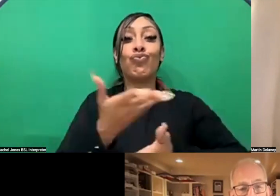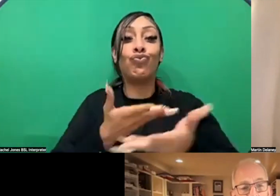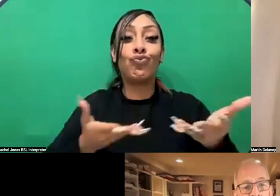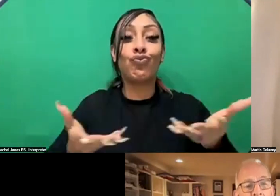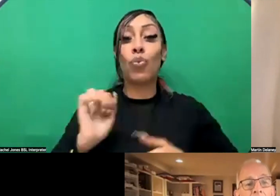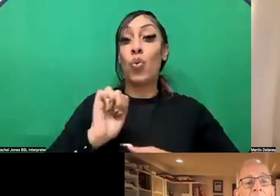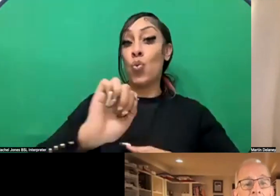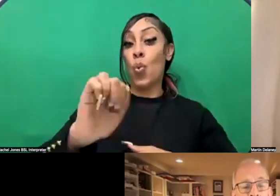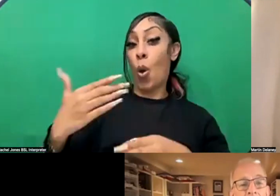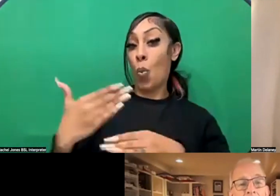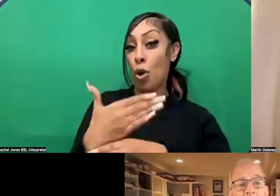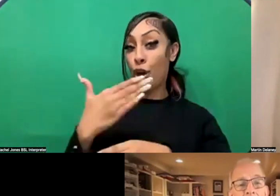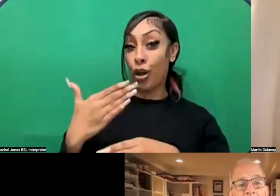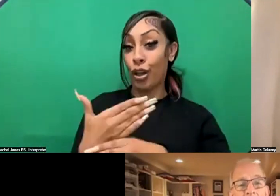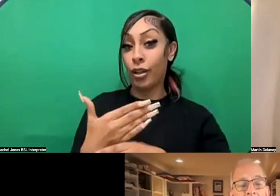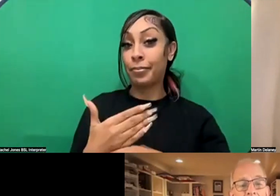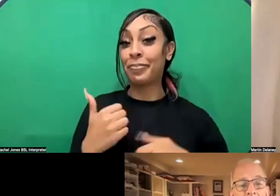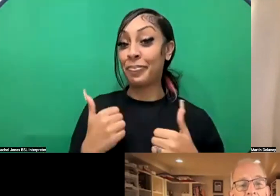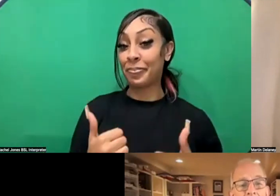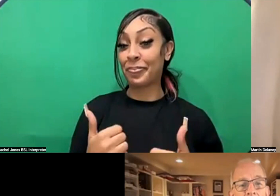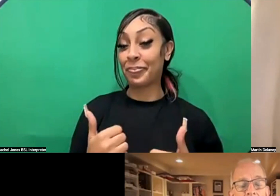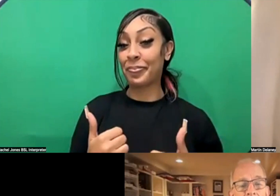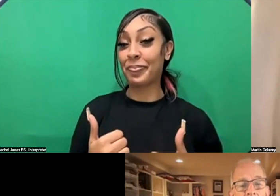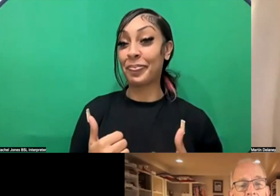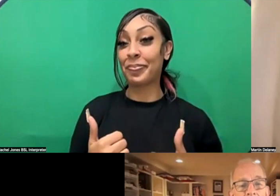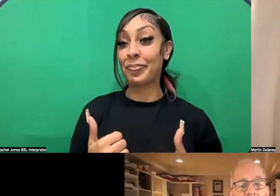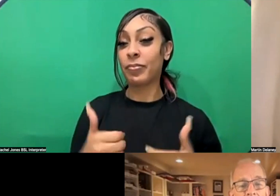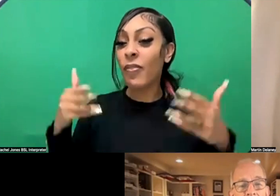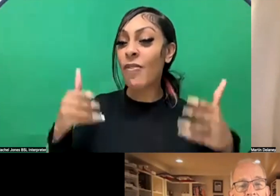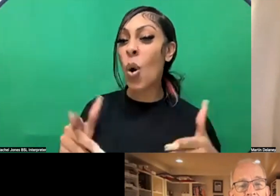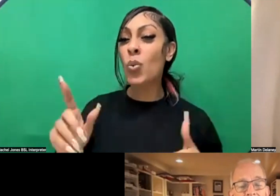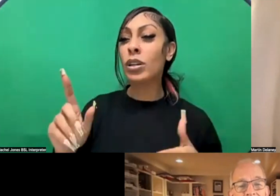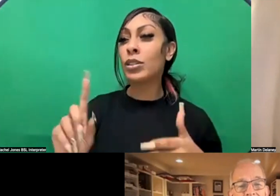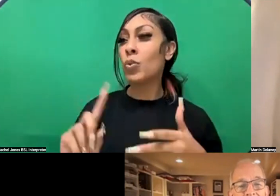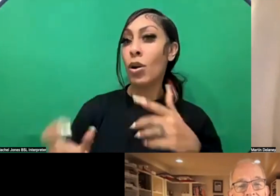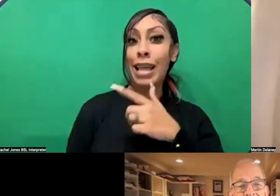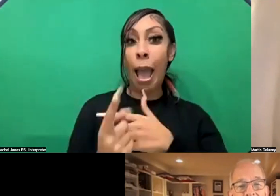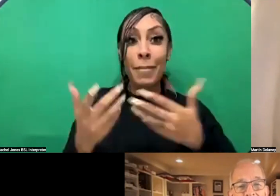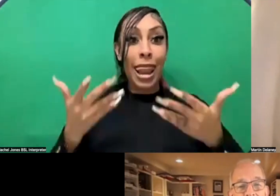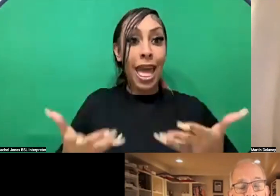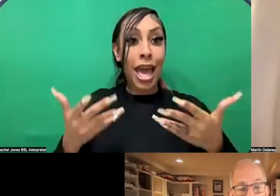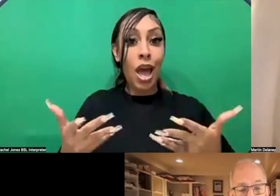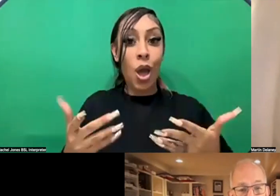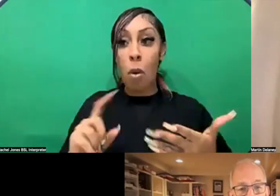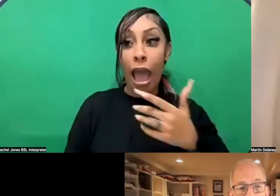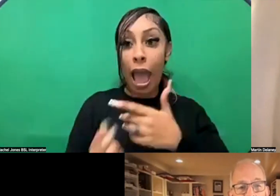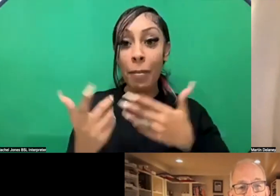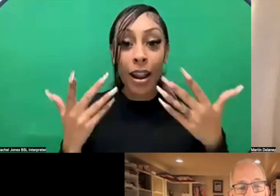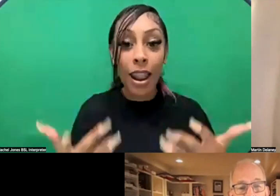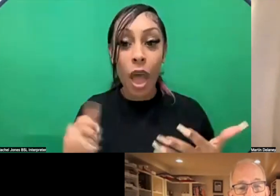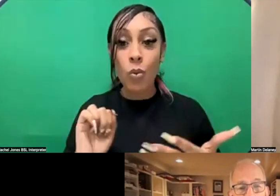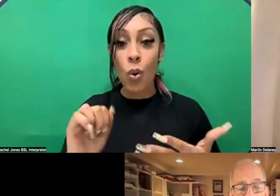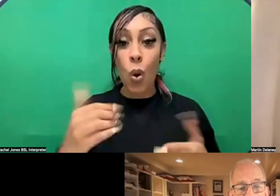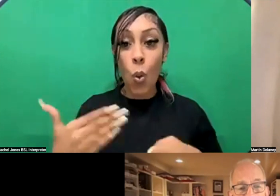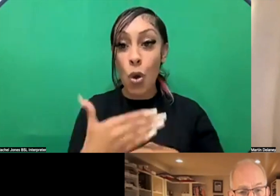minute. But really, we want to focus more on, what's happening now, what's happening, with you now, bounce